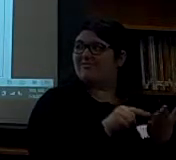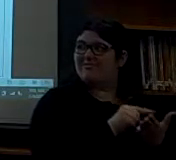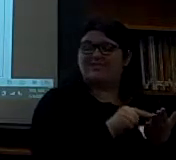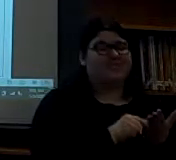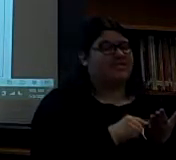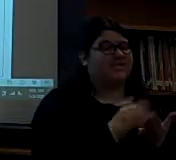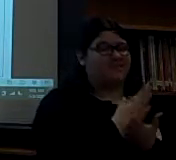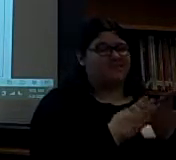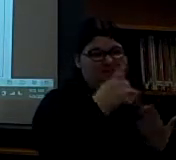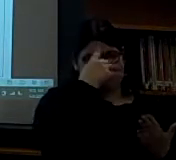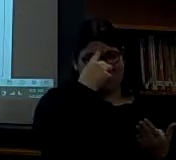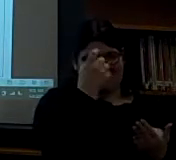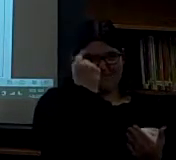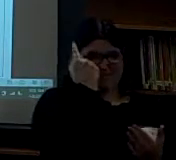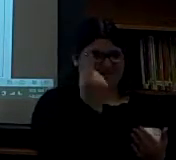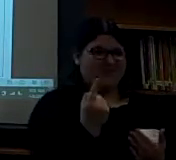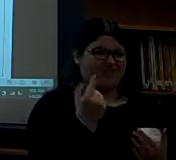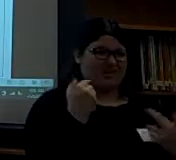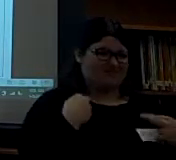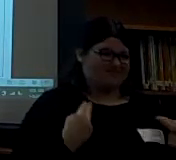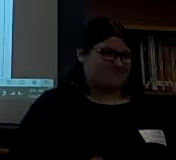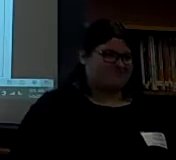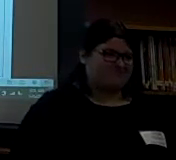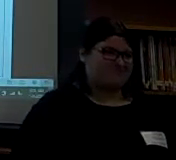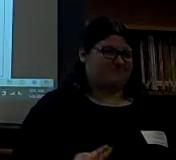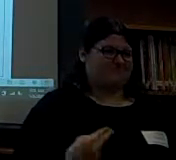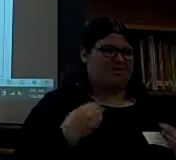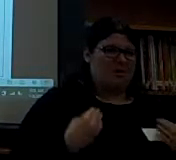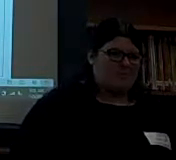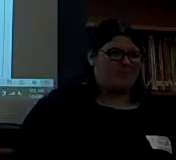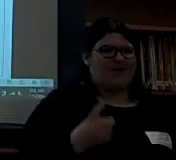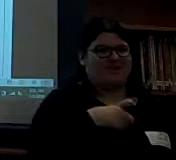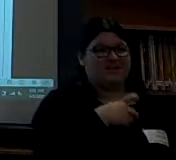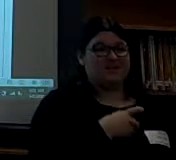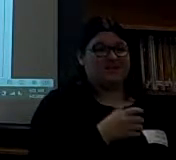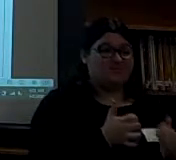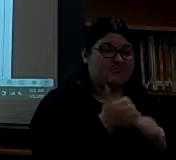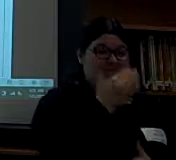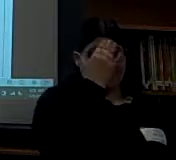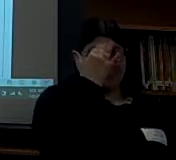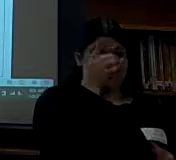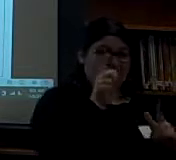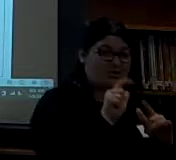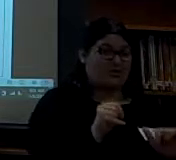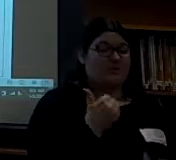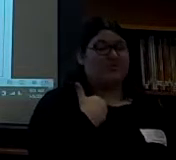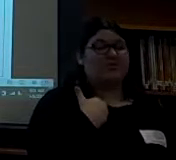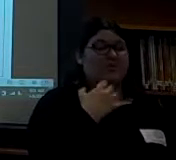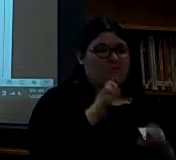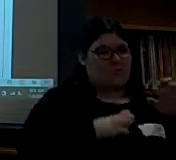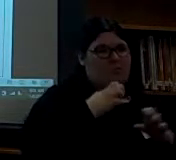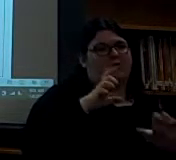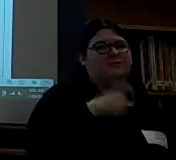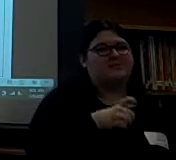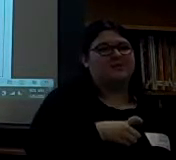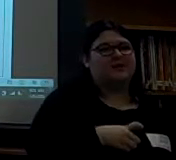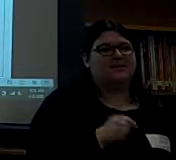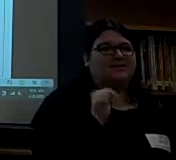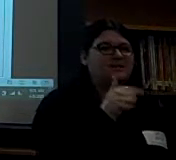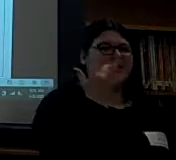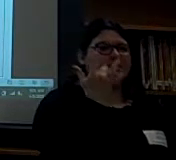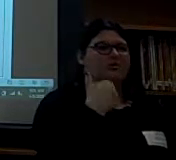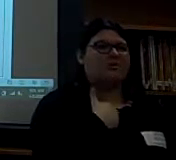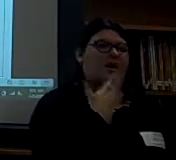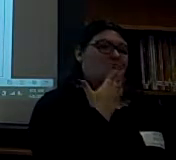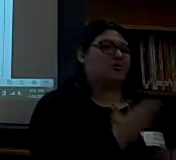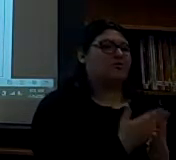we understand about the biological needs. But what most of us don't know is that we also have emotional needs. This is why I